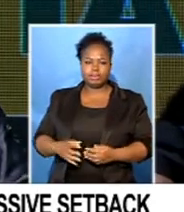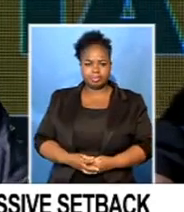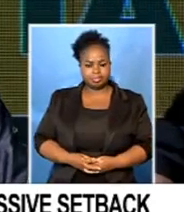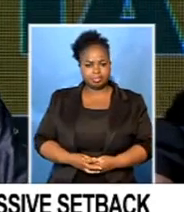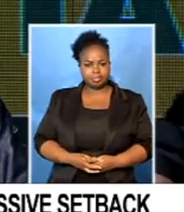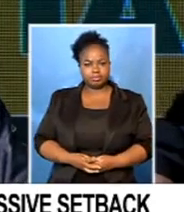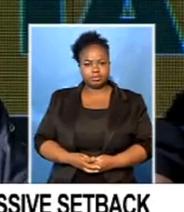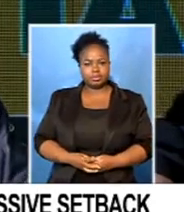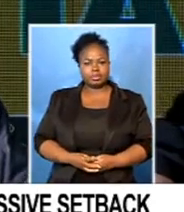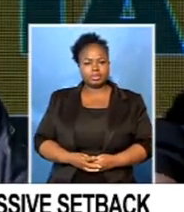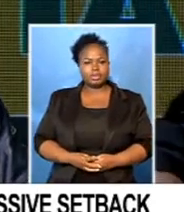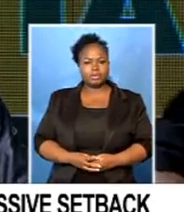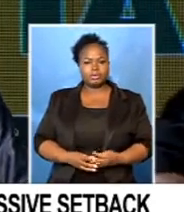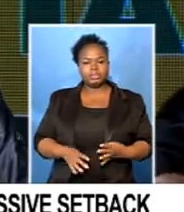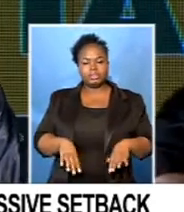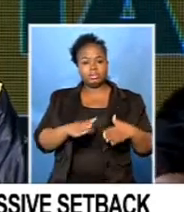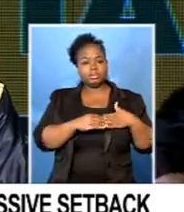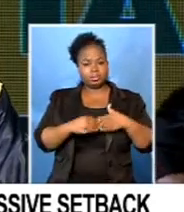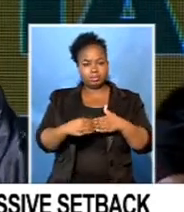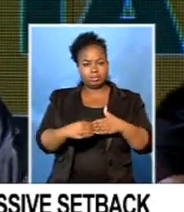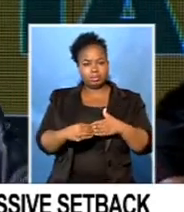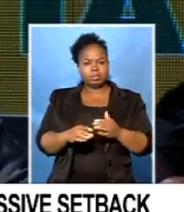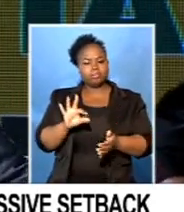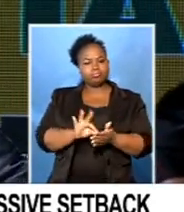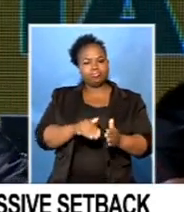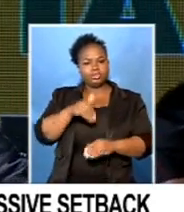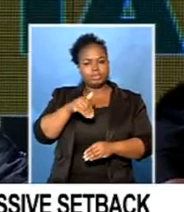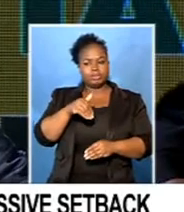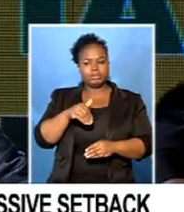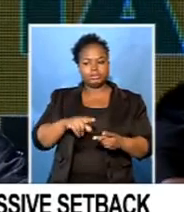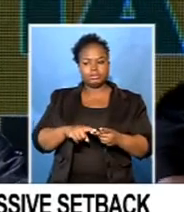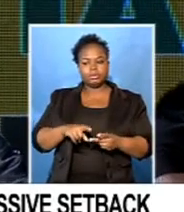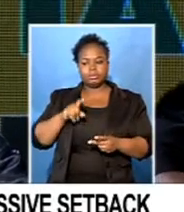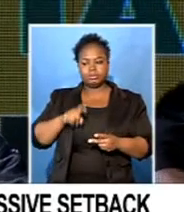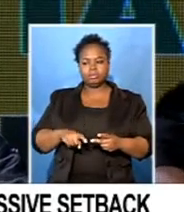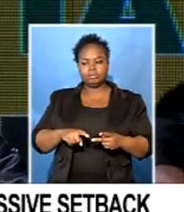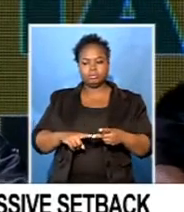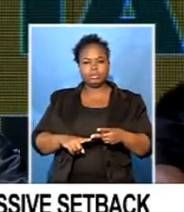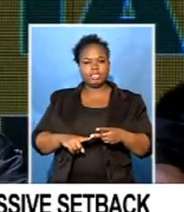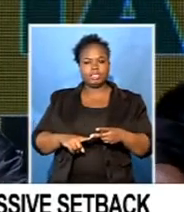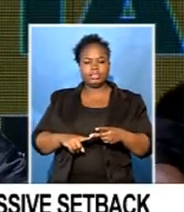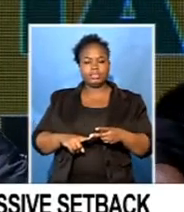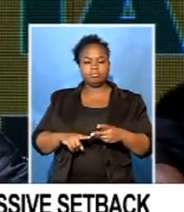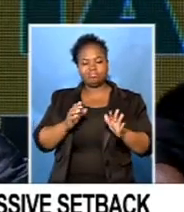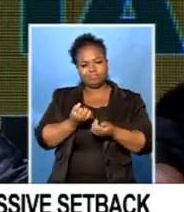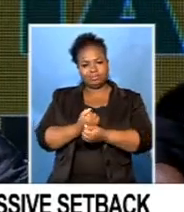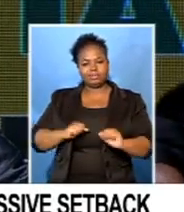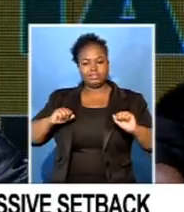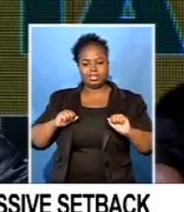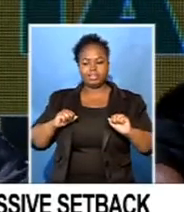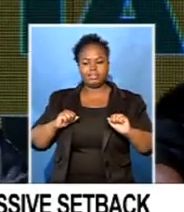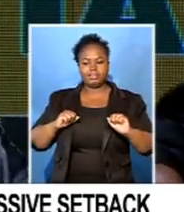The leadership election processes must be democratic and free